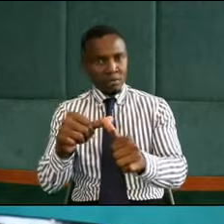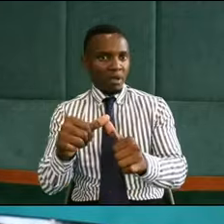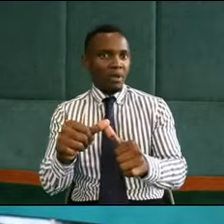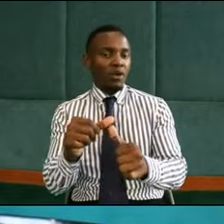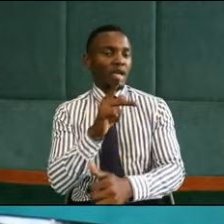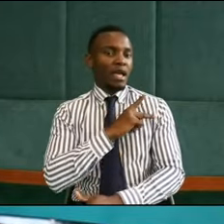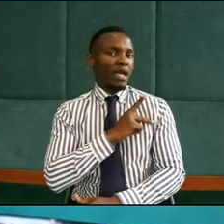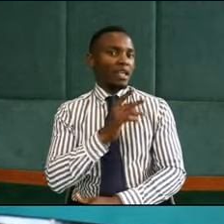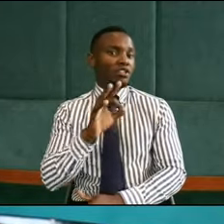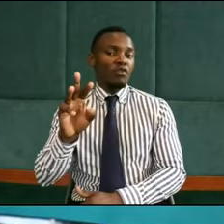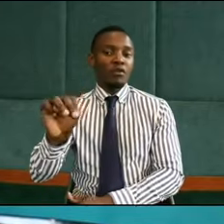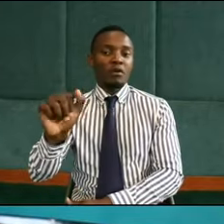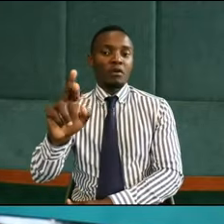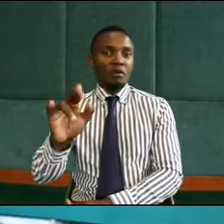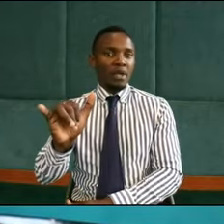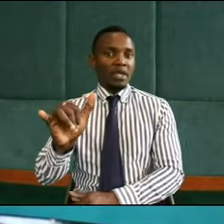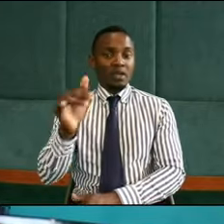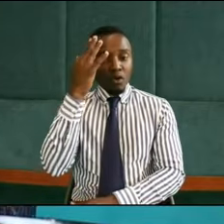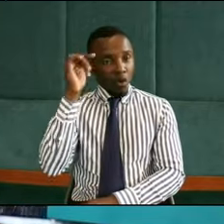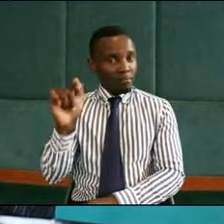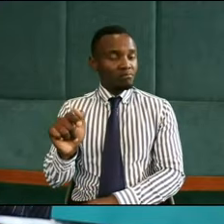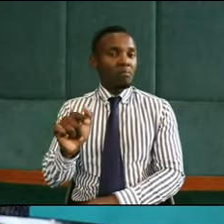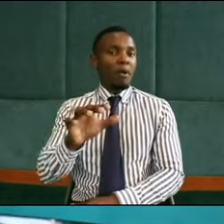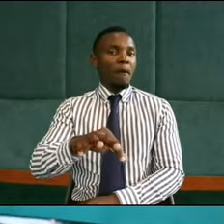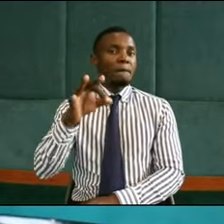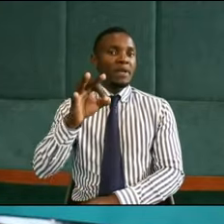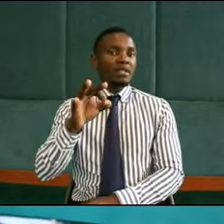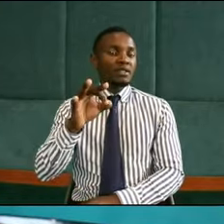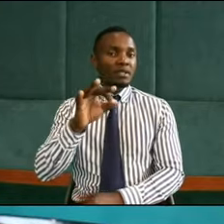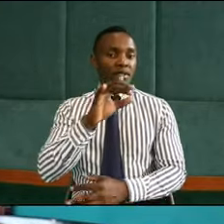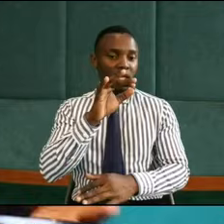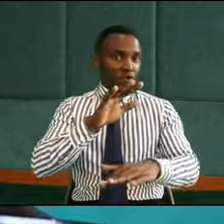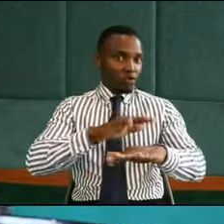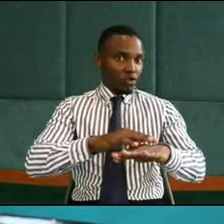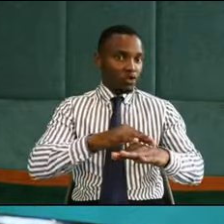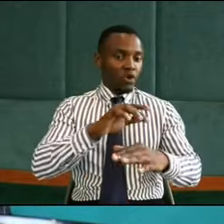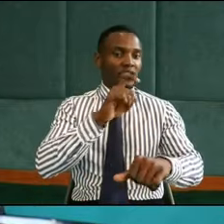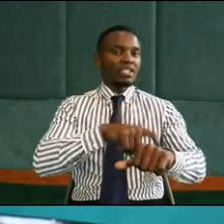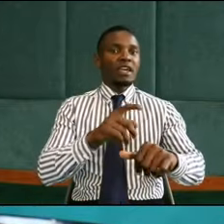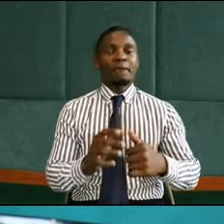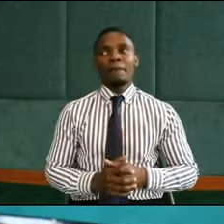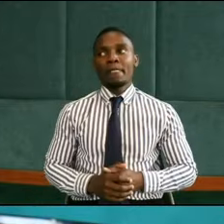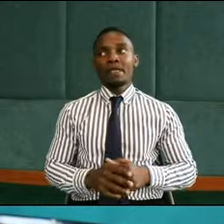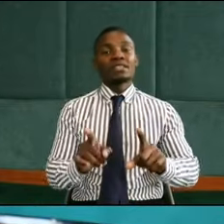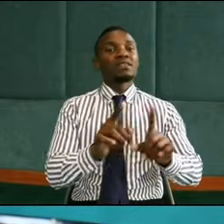For Mary knew the time. Jesus told Mary the meaning of her act.